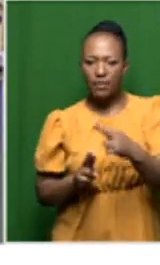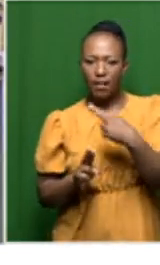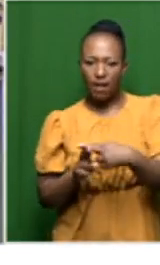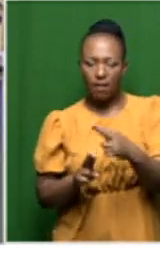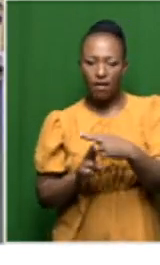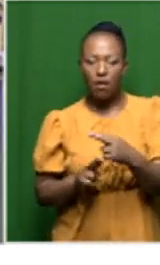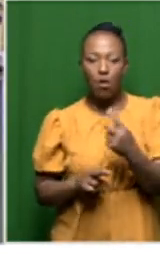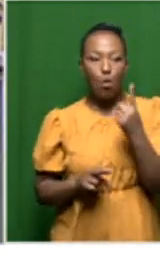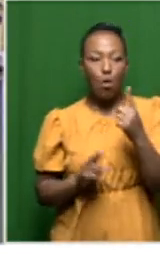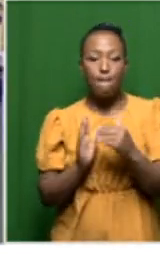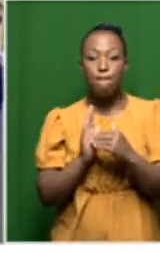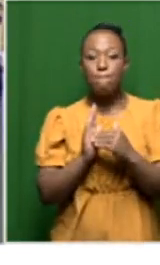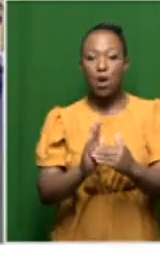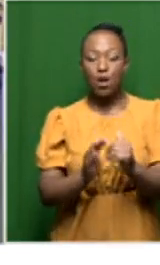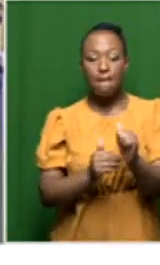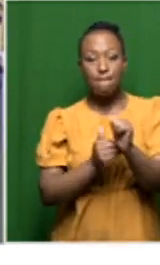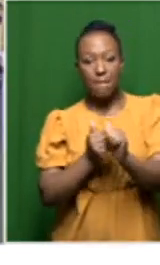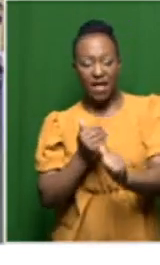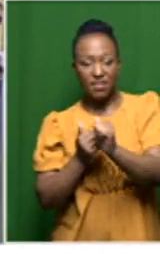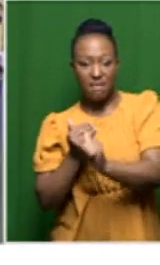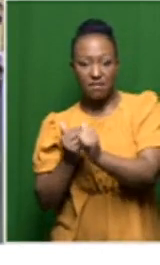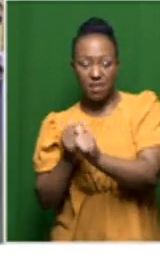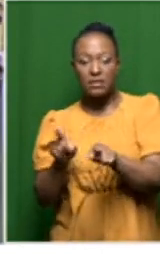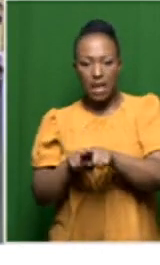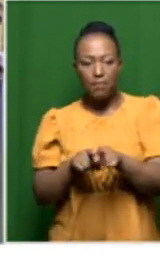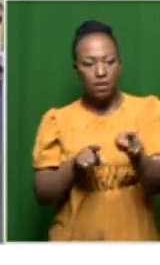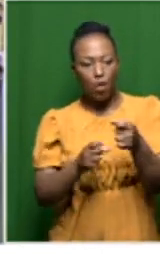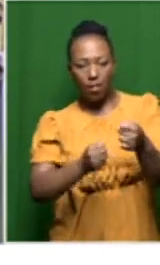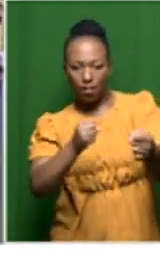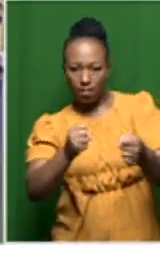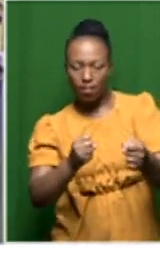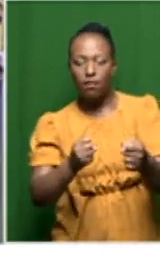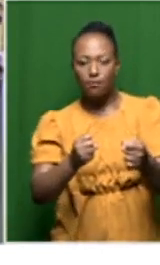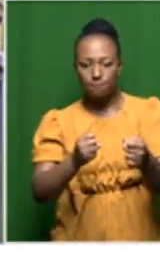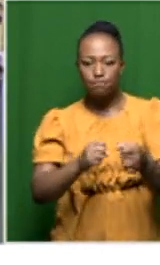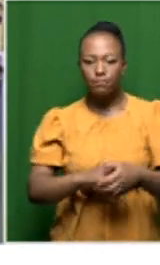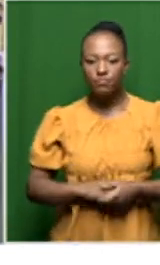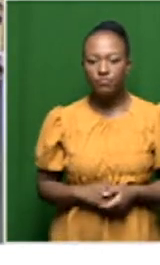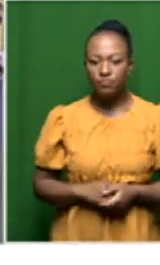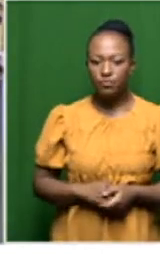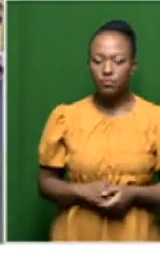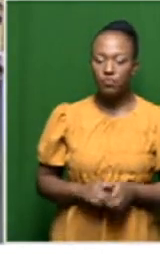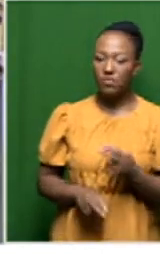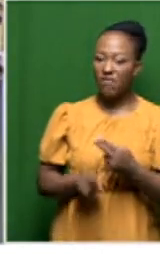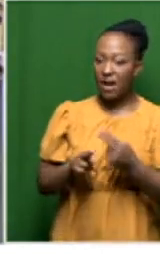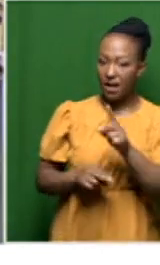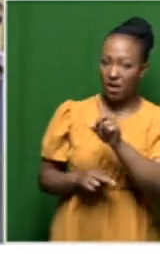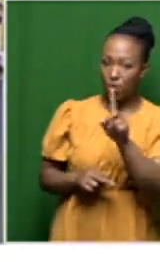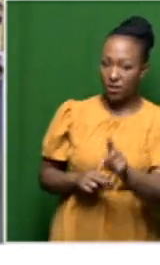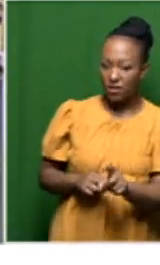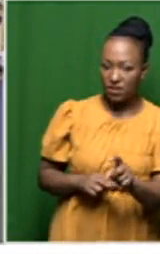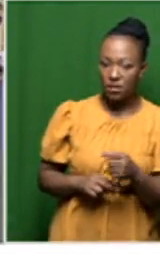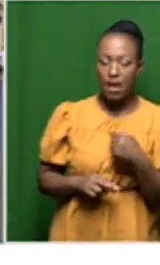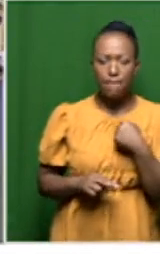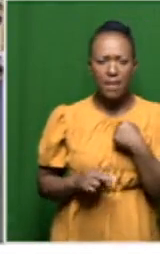about $1 million a month, and with a lot of employment that will be created around that. So that's what I'm Just my final question to you. I mean, when you drive around, there